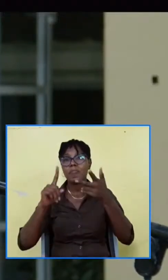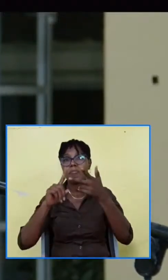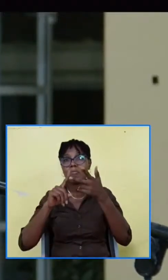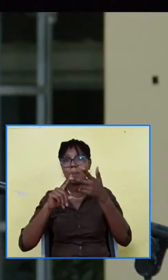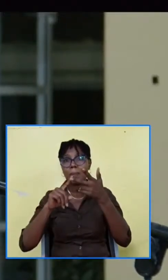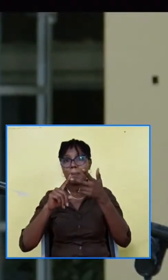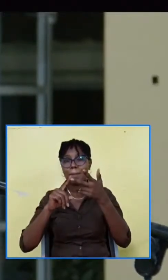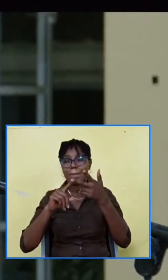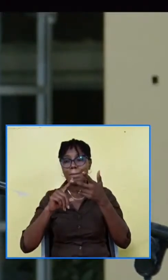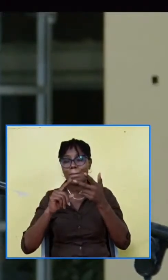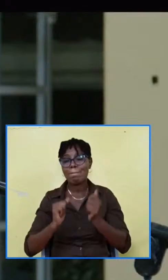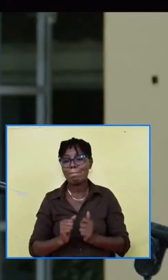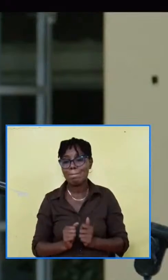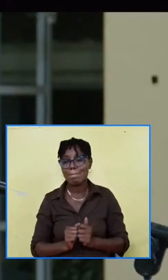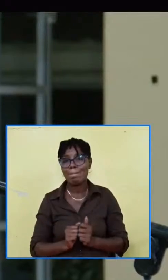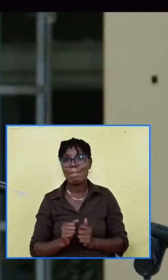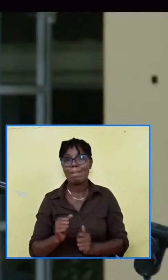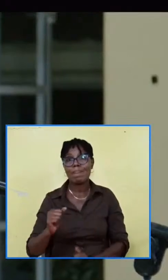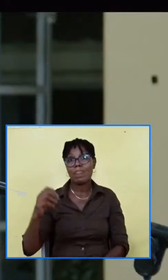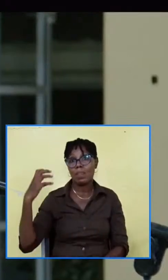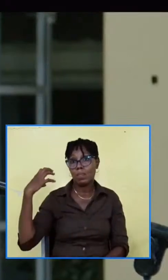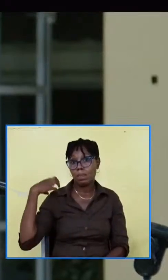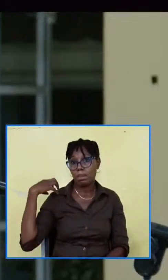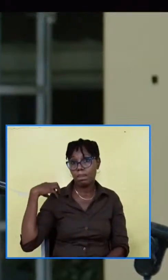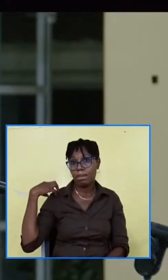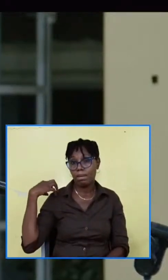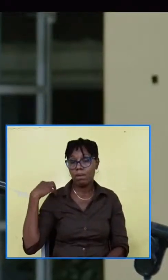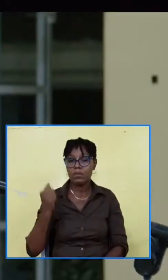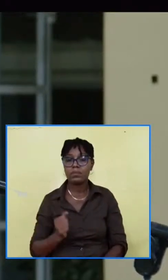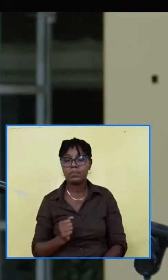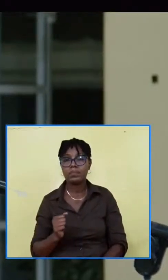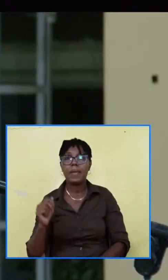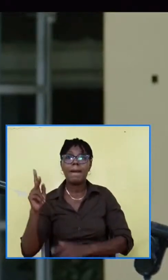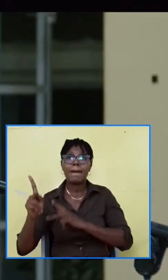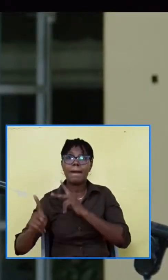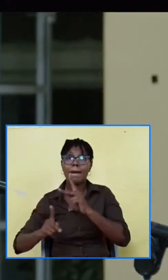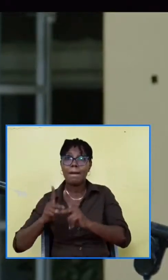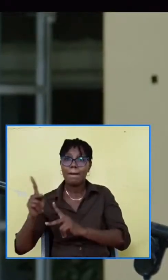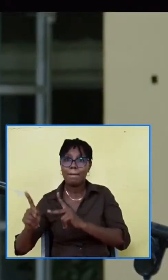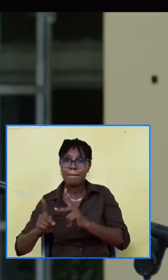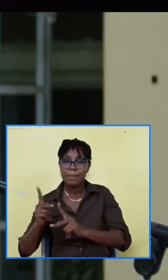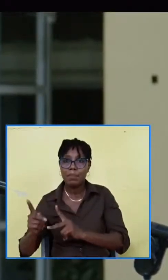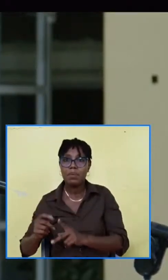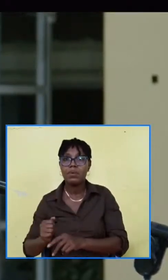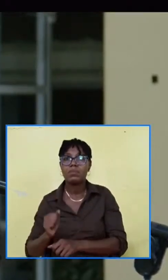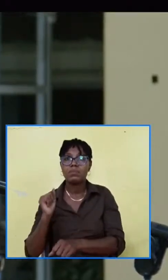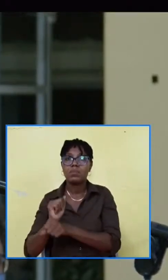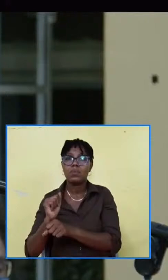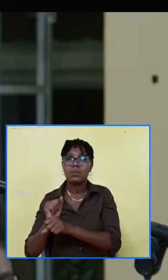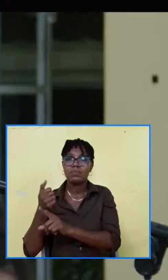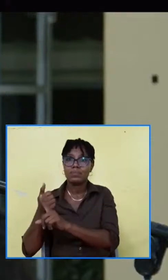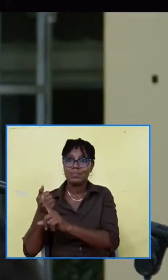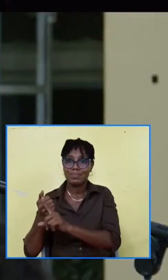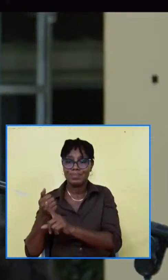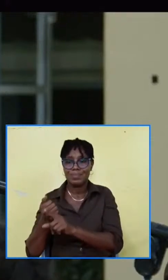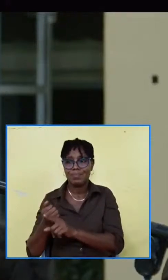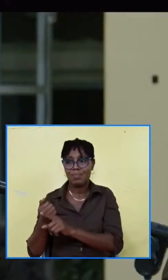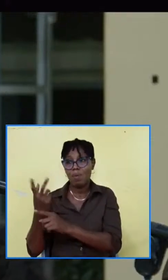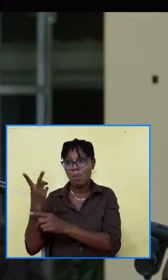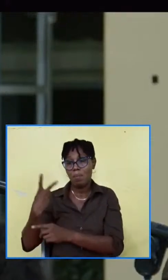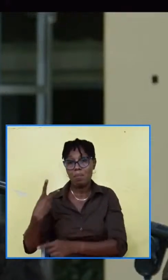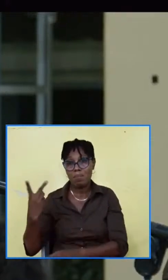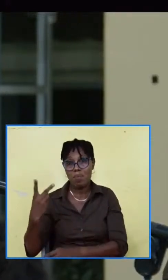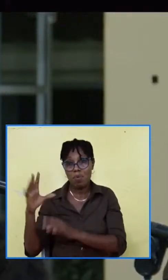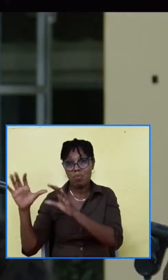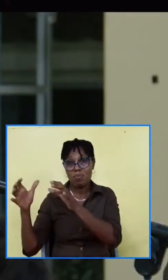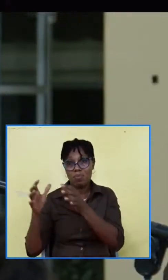employers and self-employed persons both from time to time have cash flow issues.